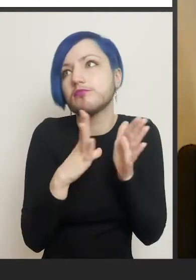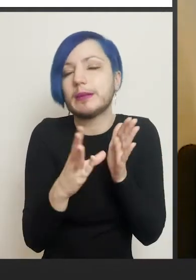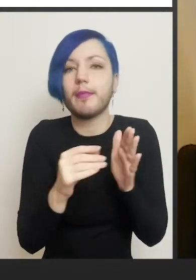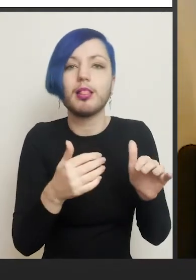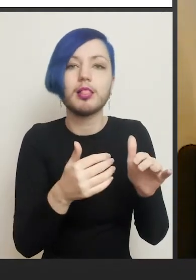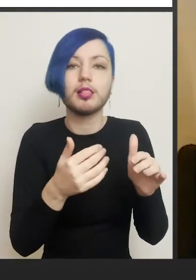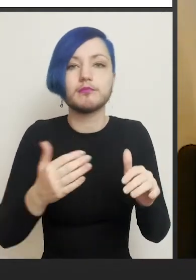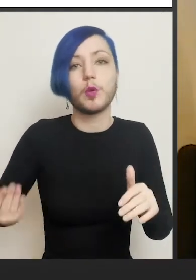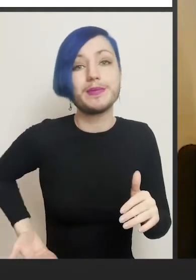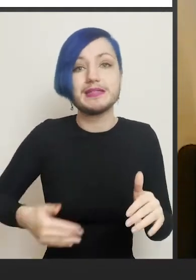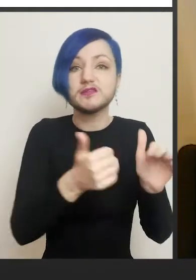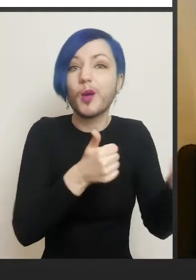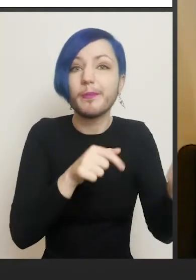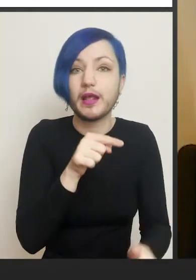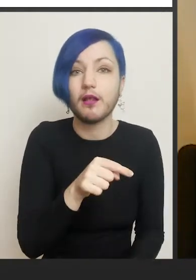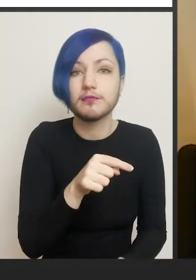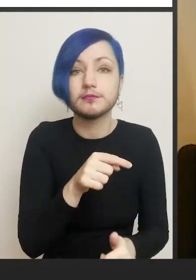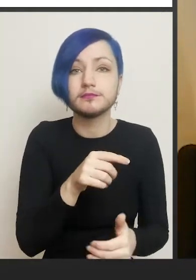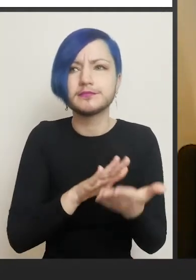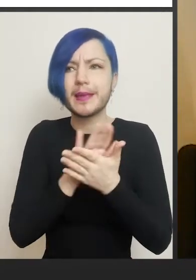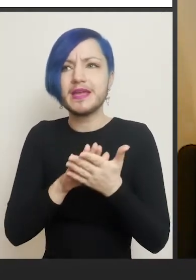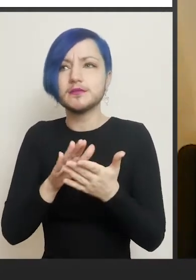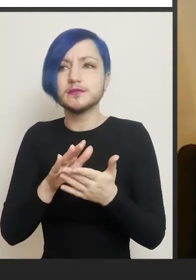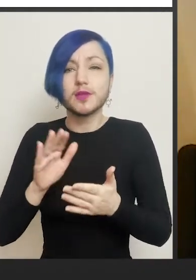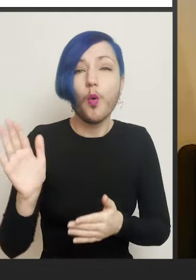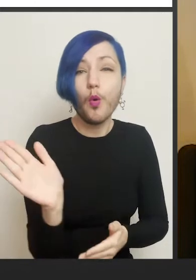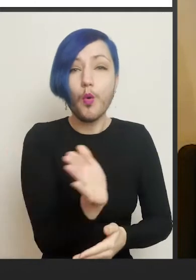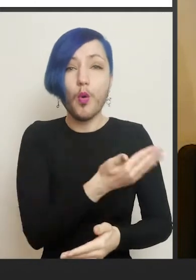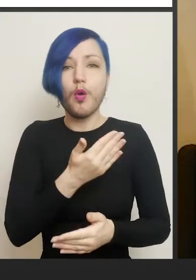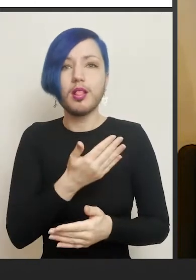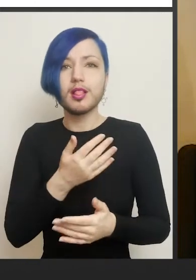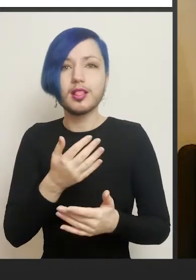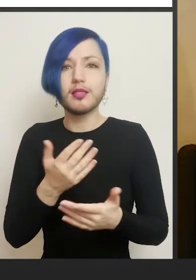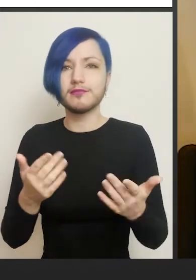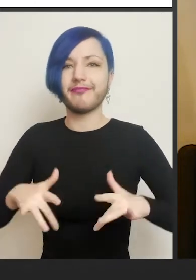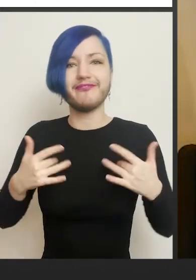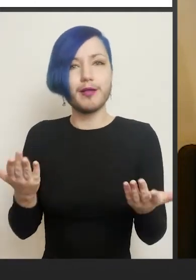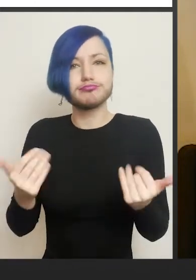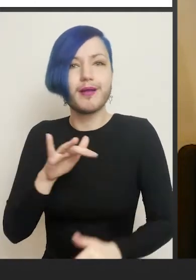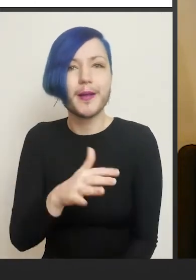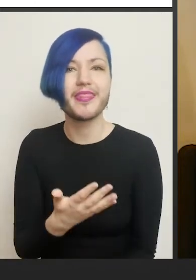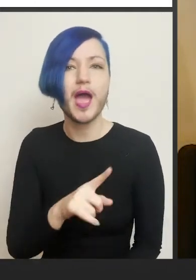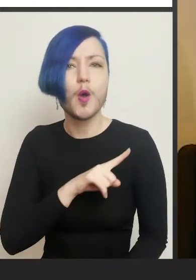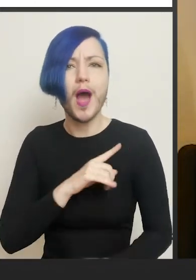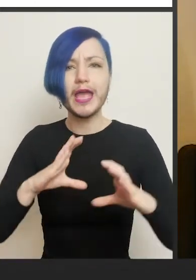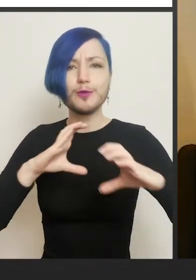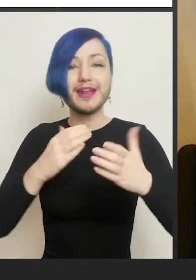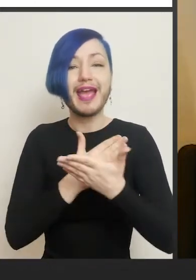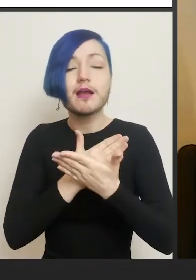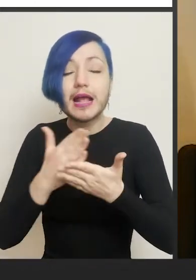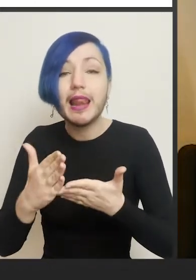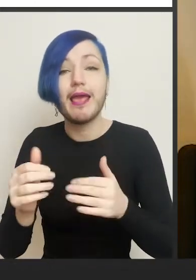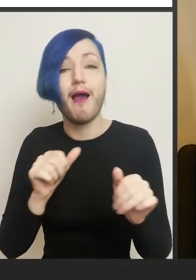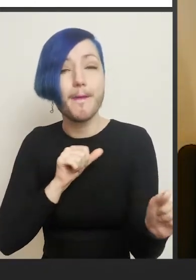business, for example, what you do is you end up creating a people friendly environment because people communicate